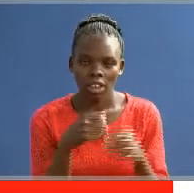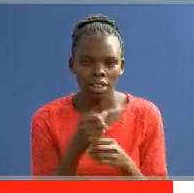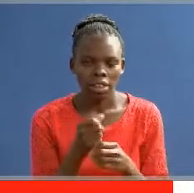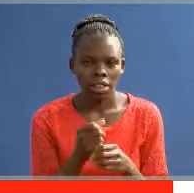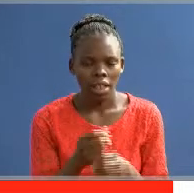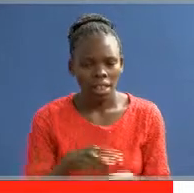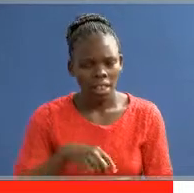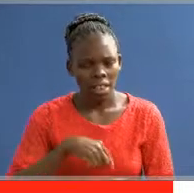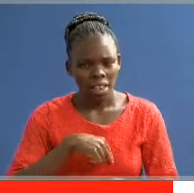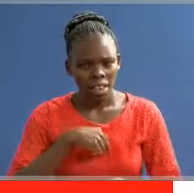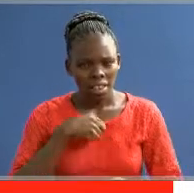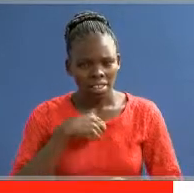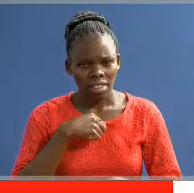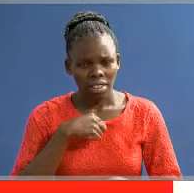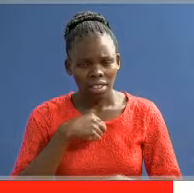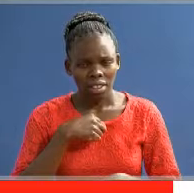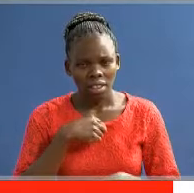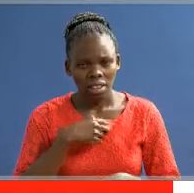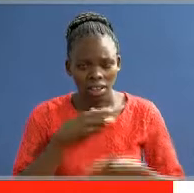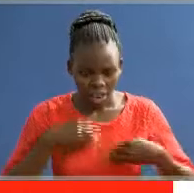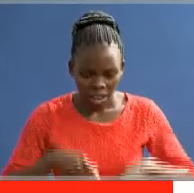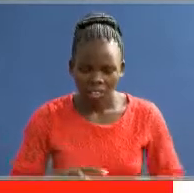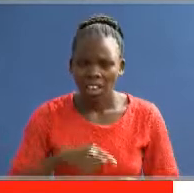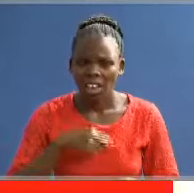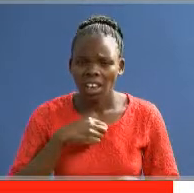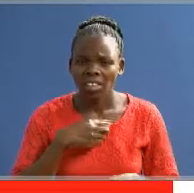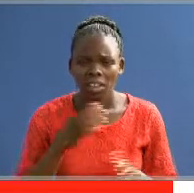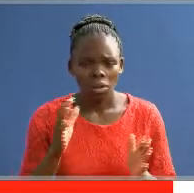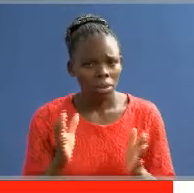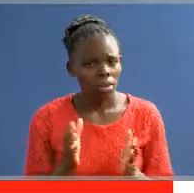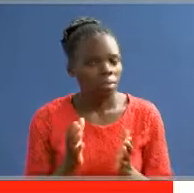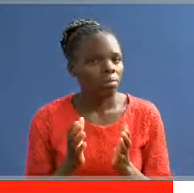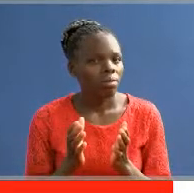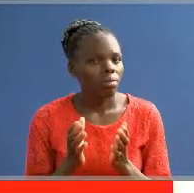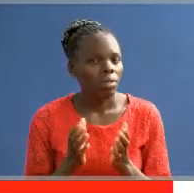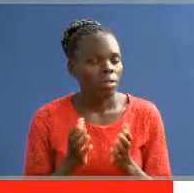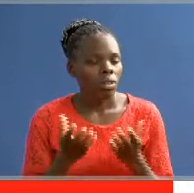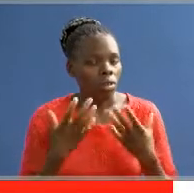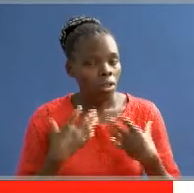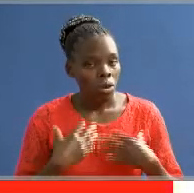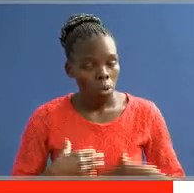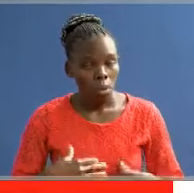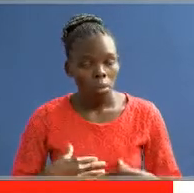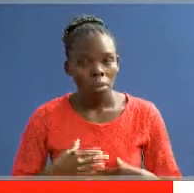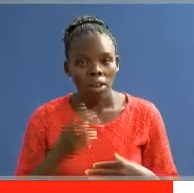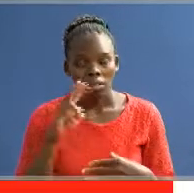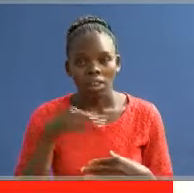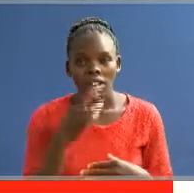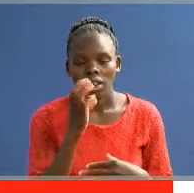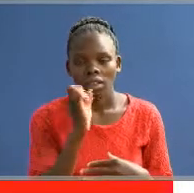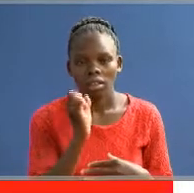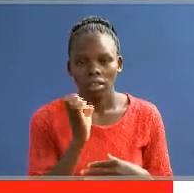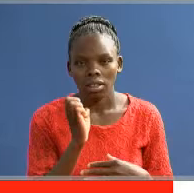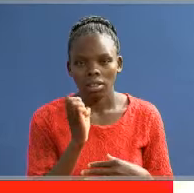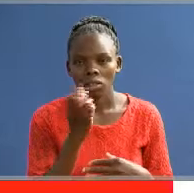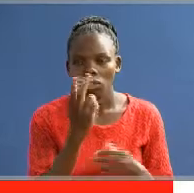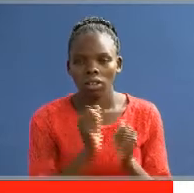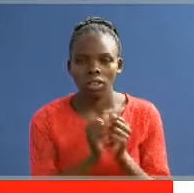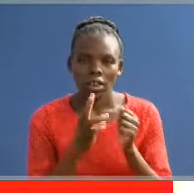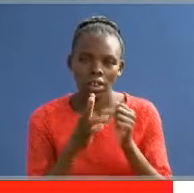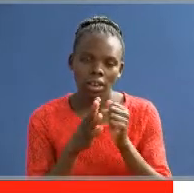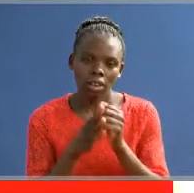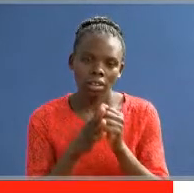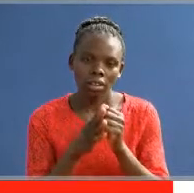most common cancer likely to affect this age bracket. This is according to the Human Papillomavirus Center Research